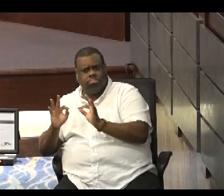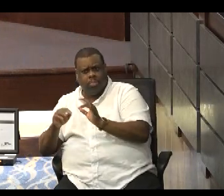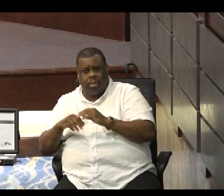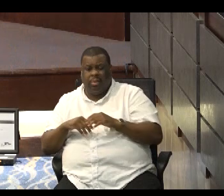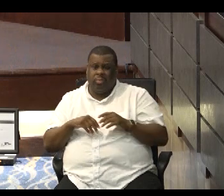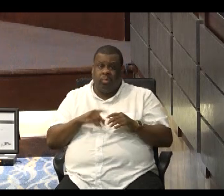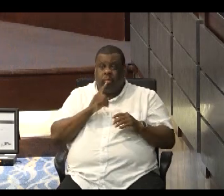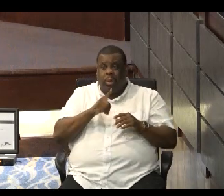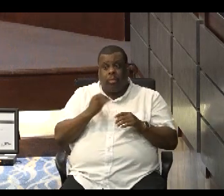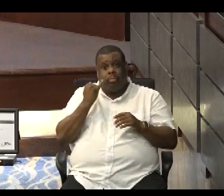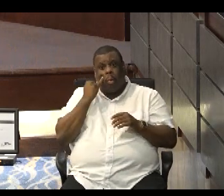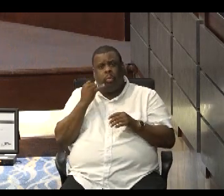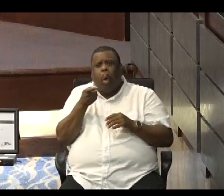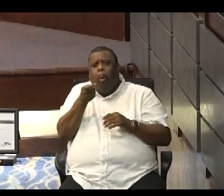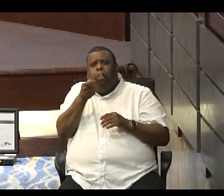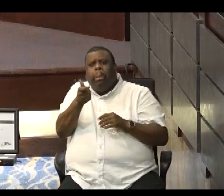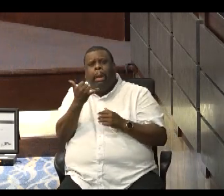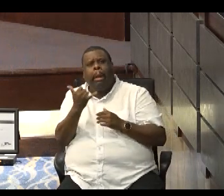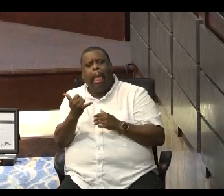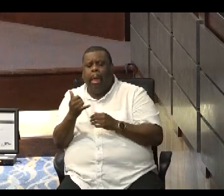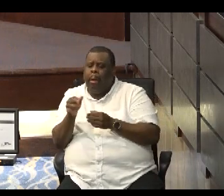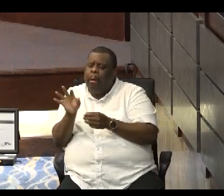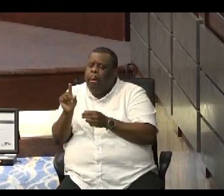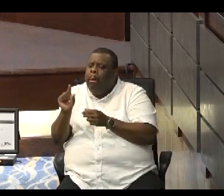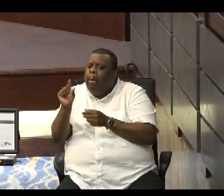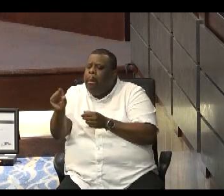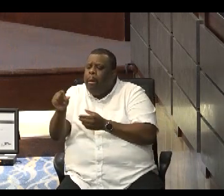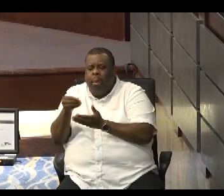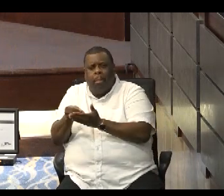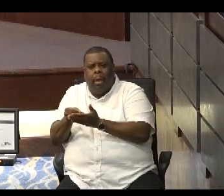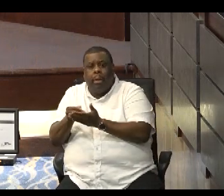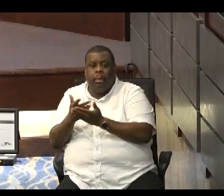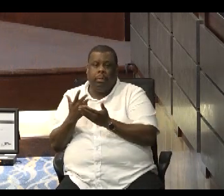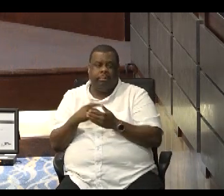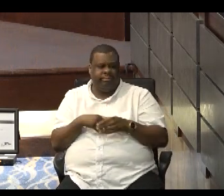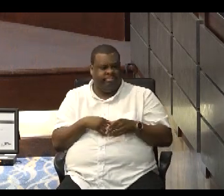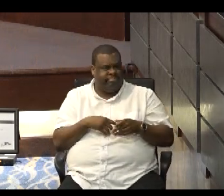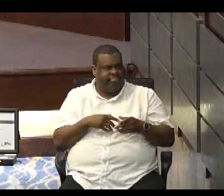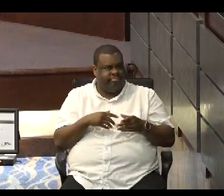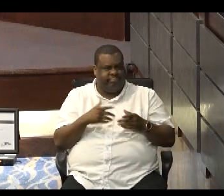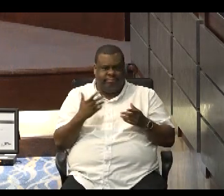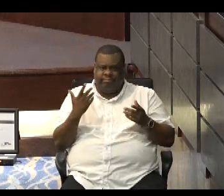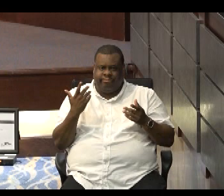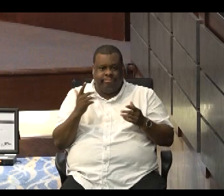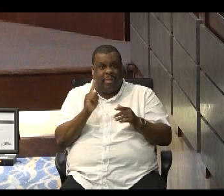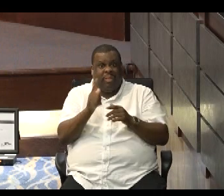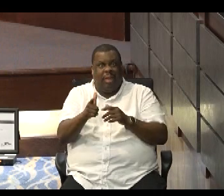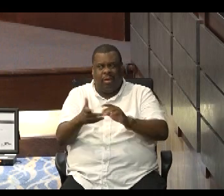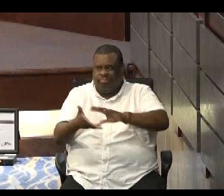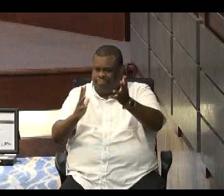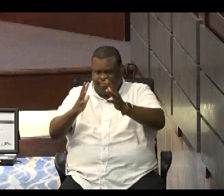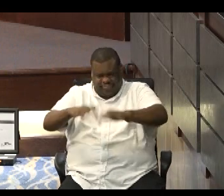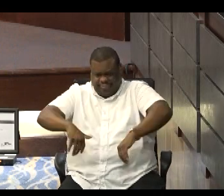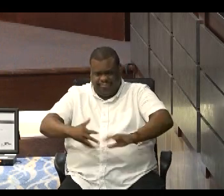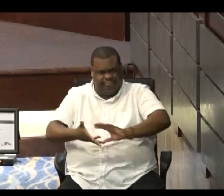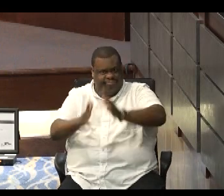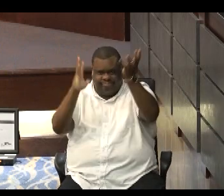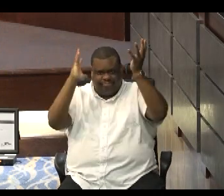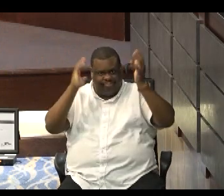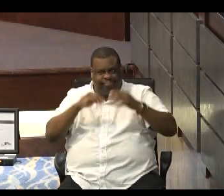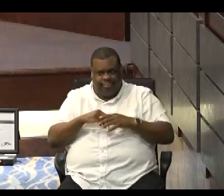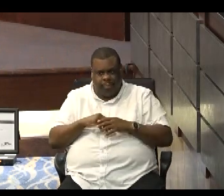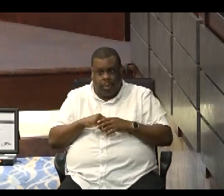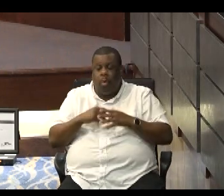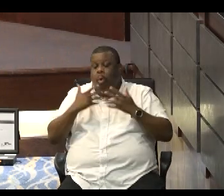less now and then have to pay a lot more over time? Or do I bite the bullet and pay a little more now and have